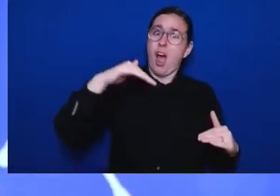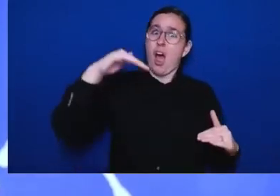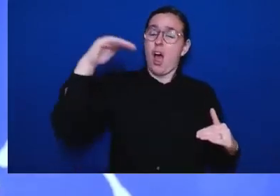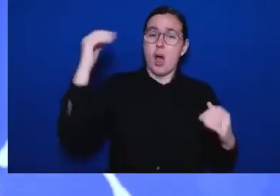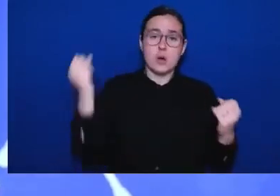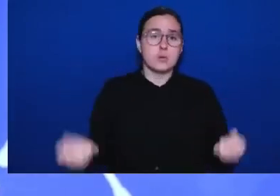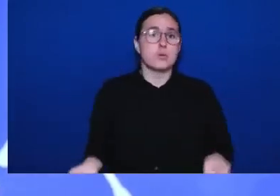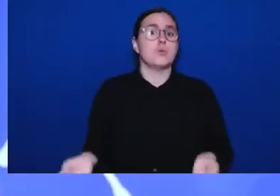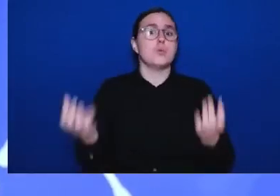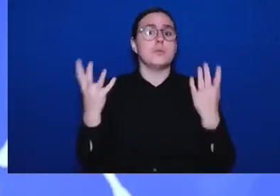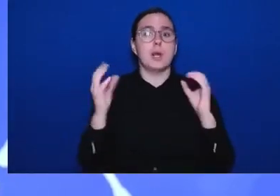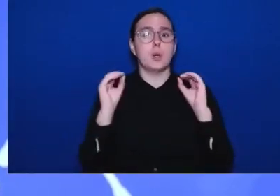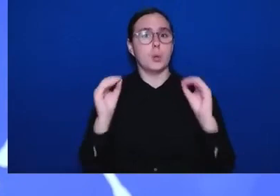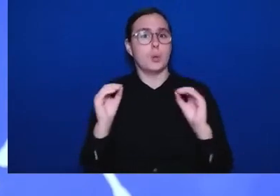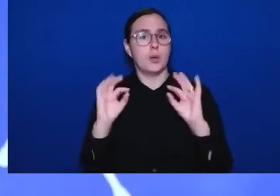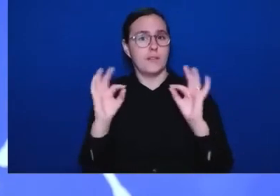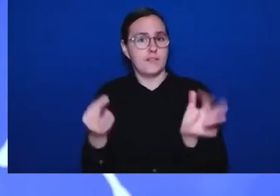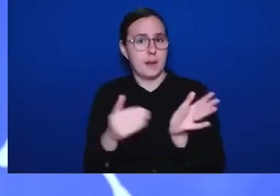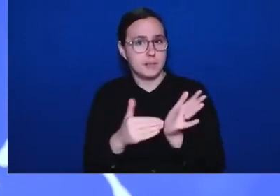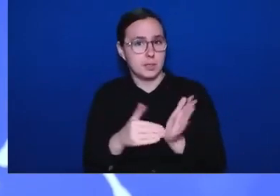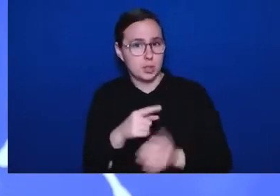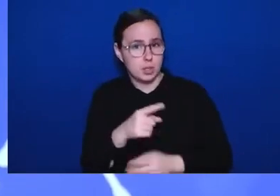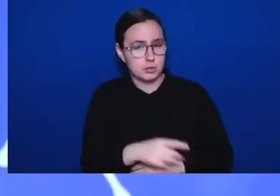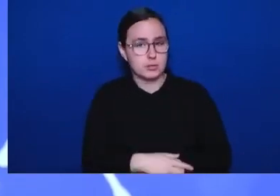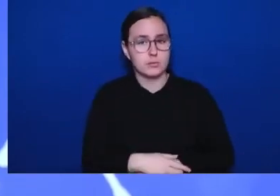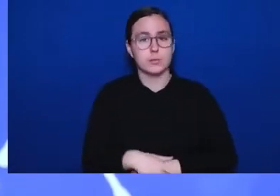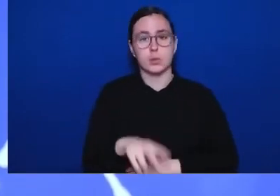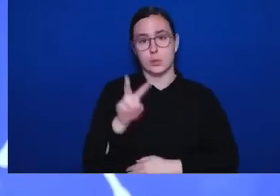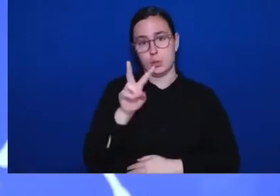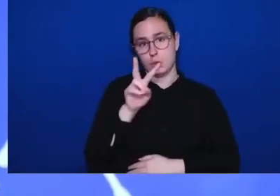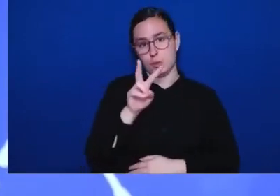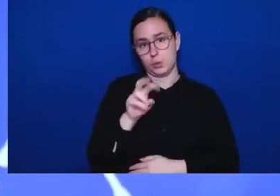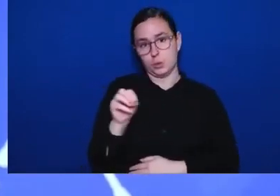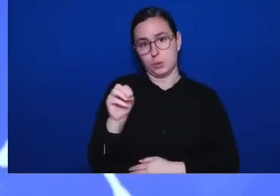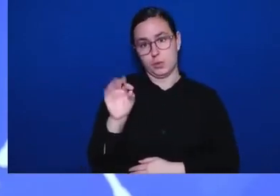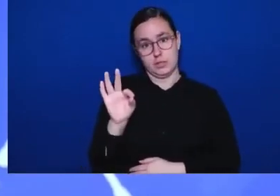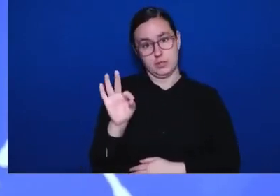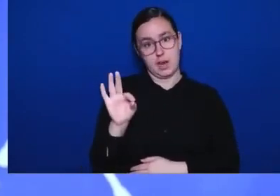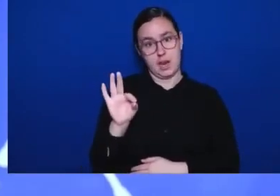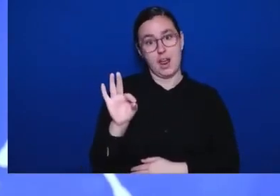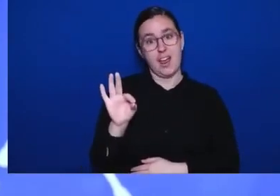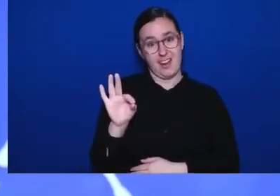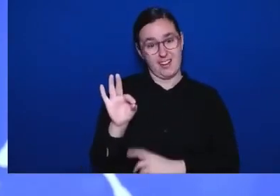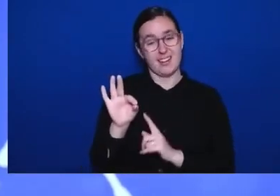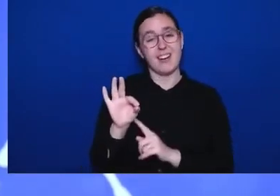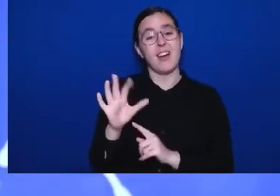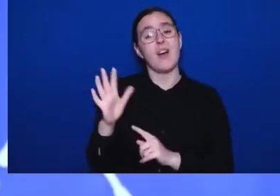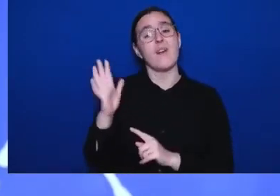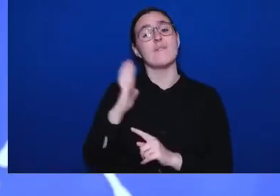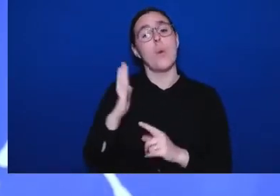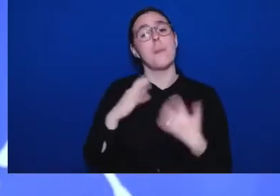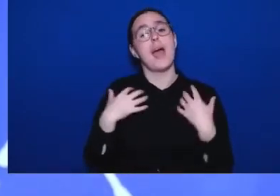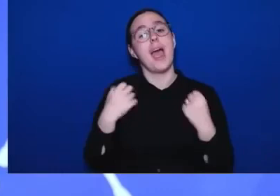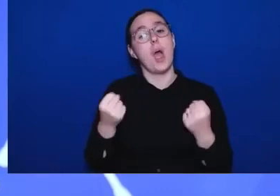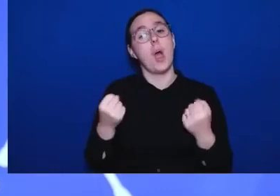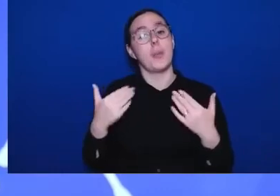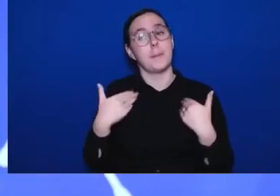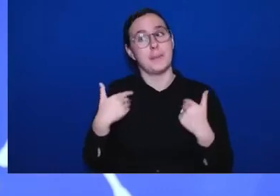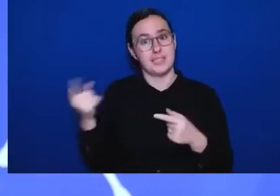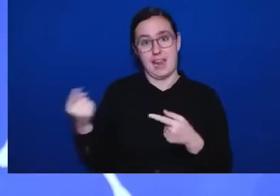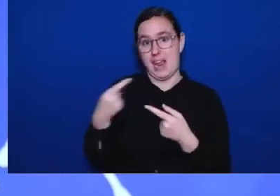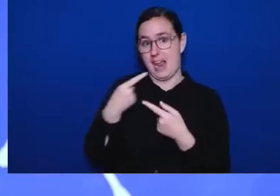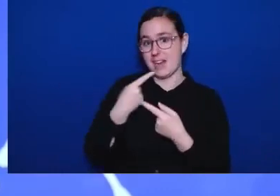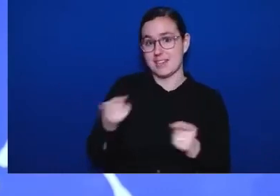or 2009 it was in fact, a former health minister who announced that. And then at the end of that program,